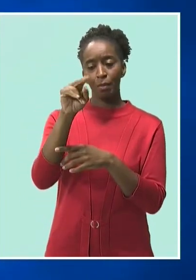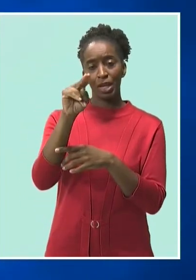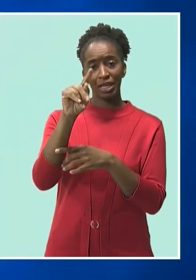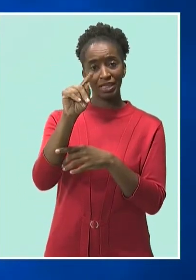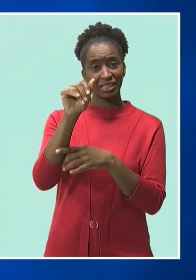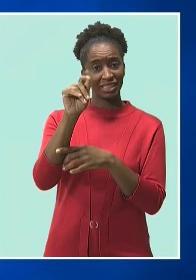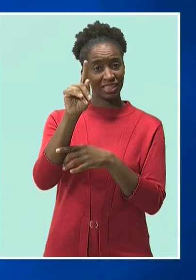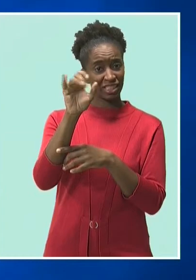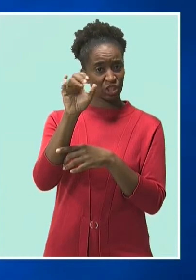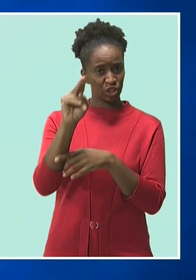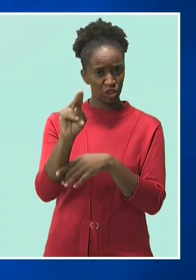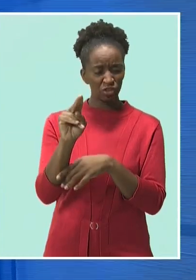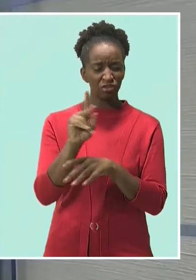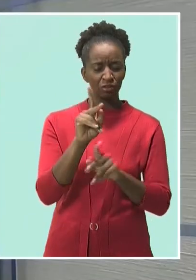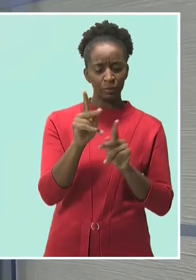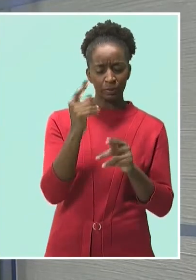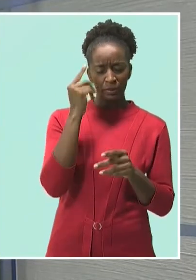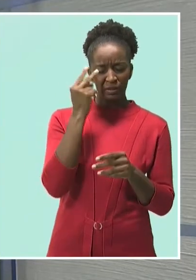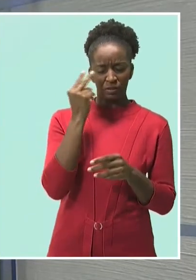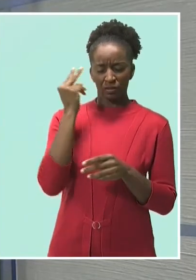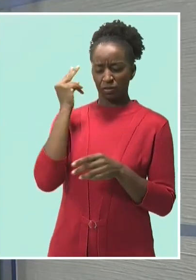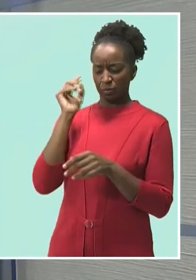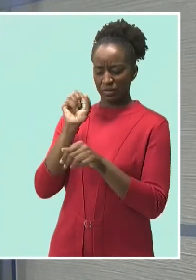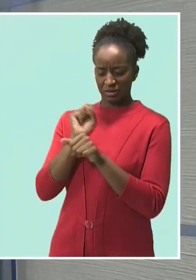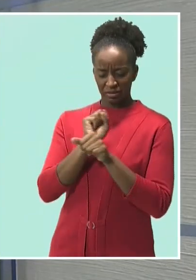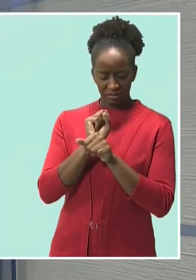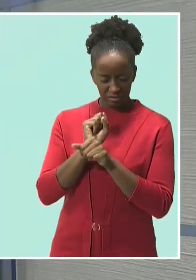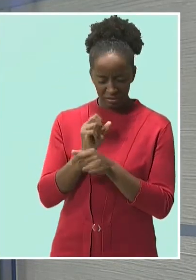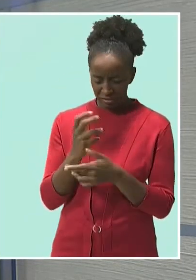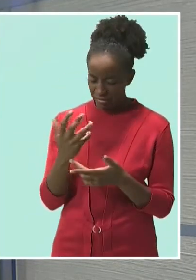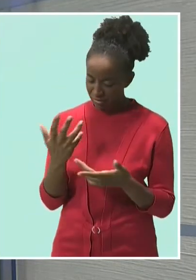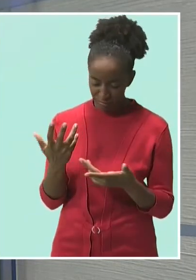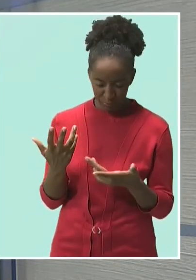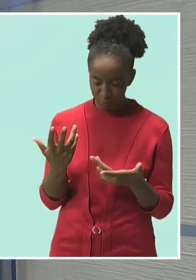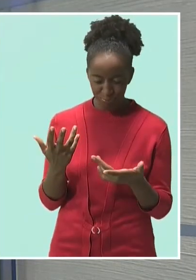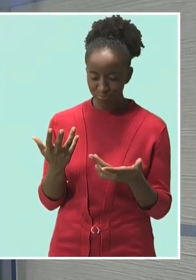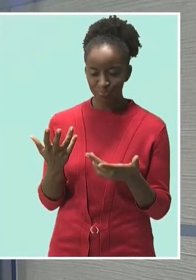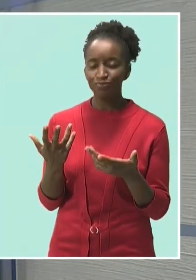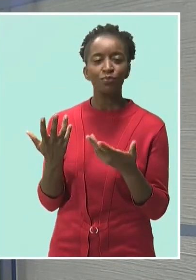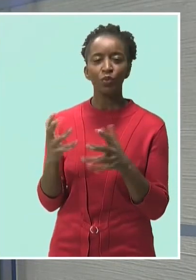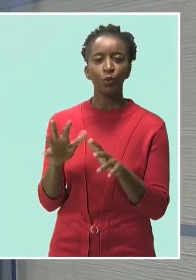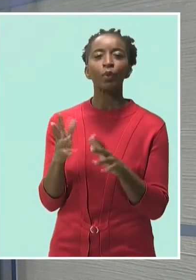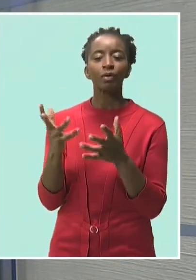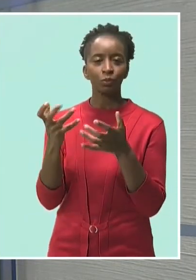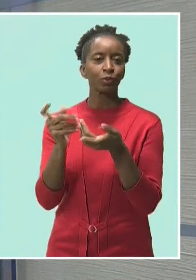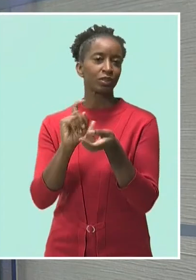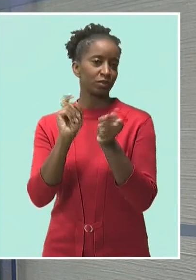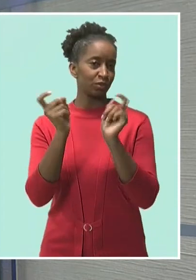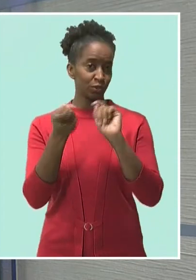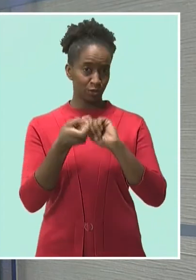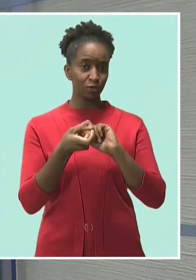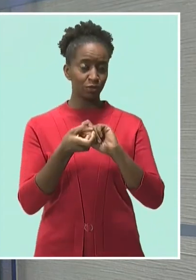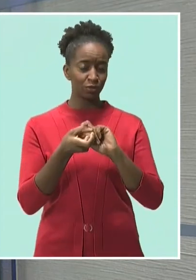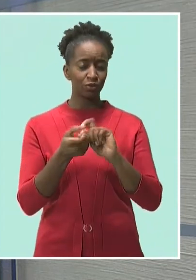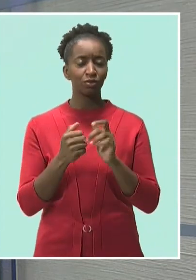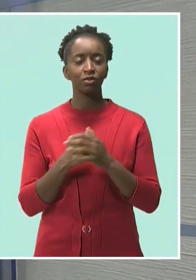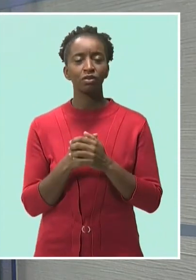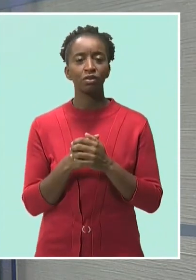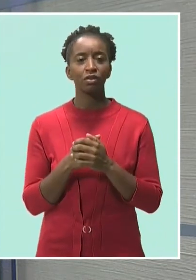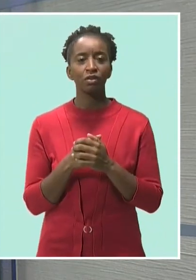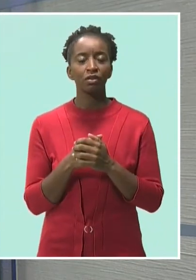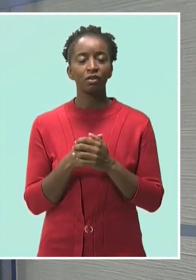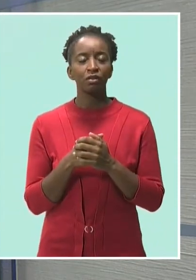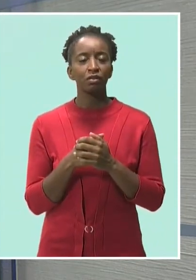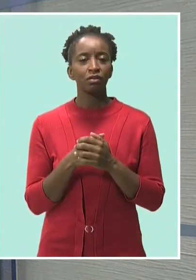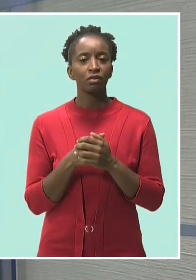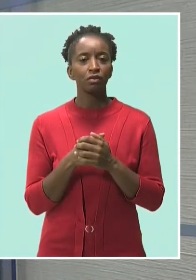association with much graver images and dark realities of the past. Stephanie Simbo, Plantation Rum's global brand manager, added